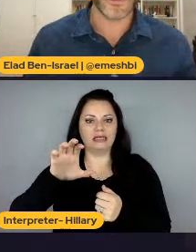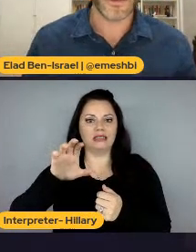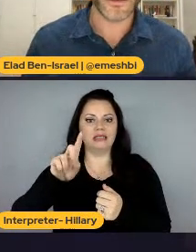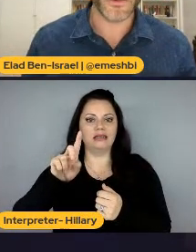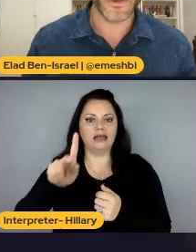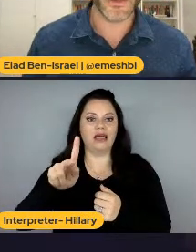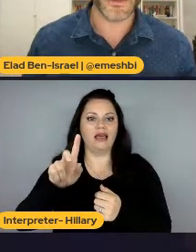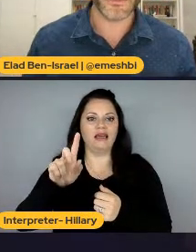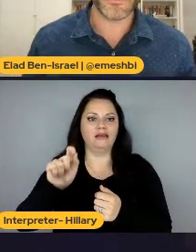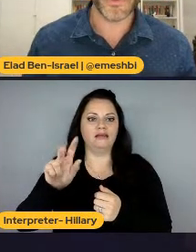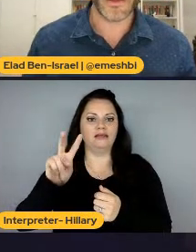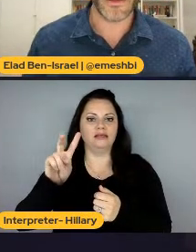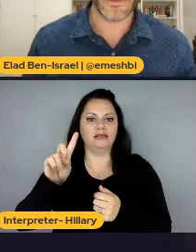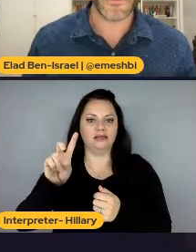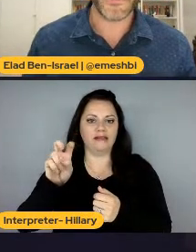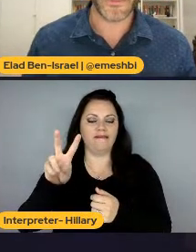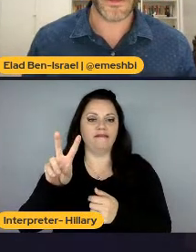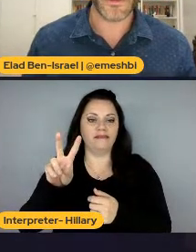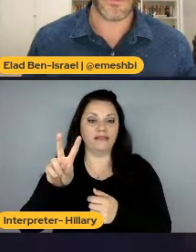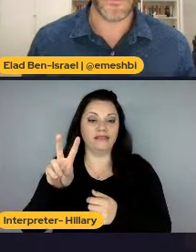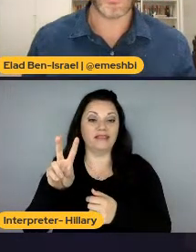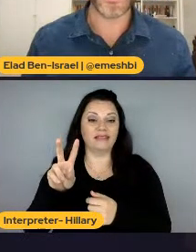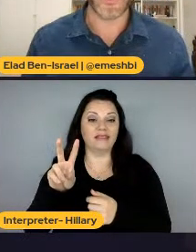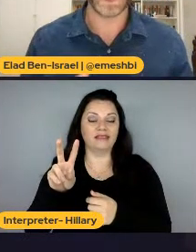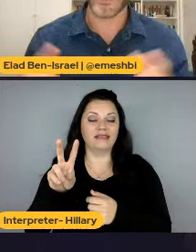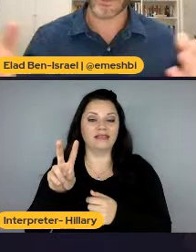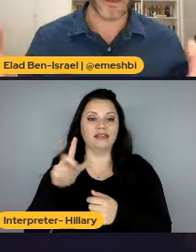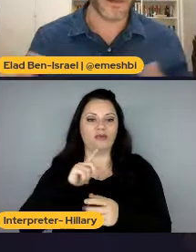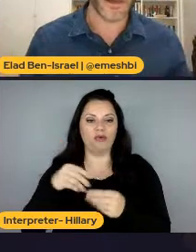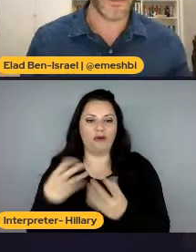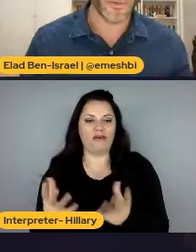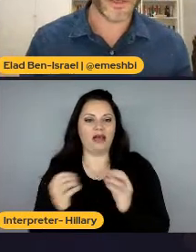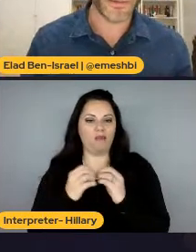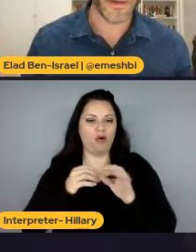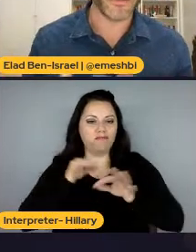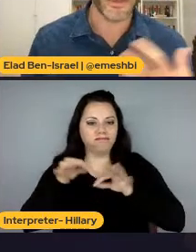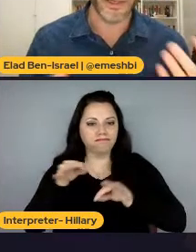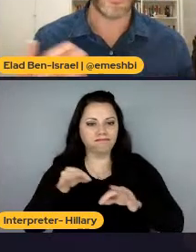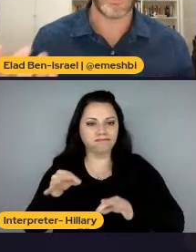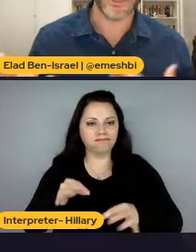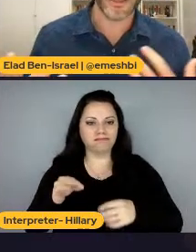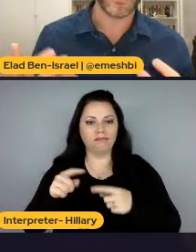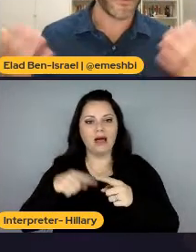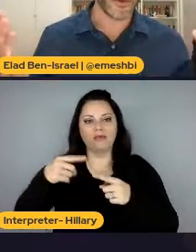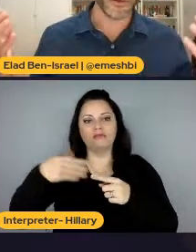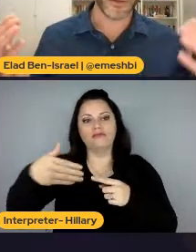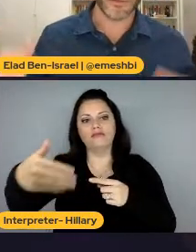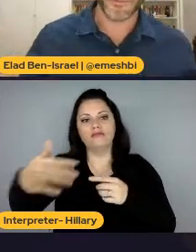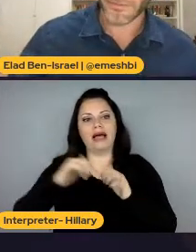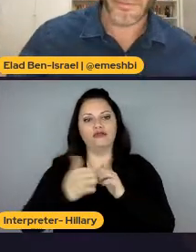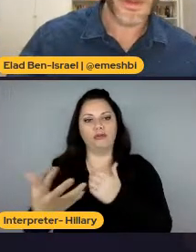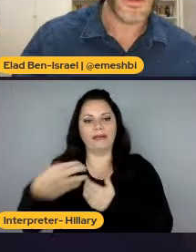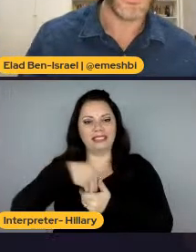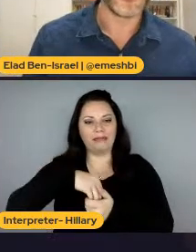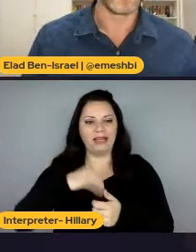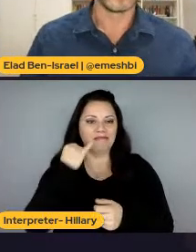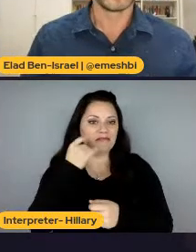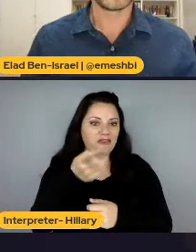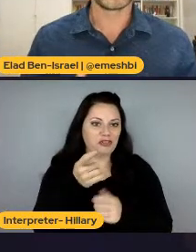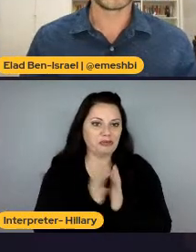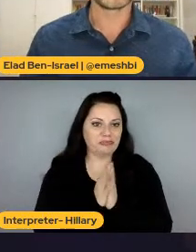we're gonna provide some more information in the coming weeks about participation if you're interested.